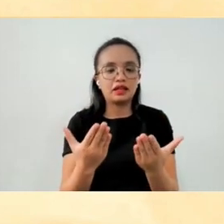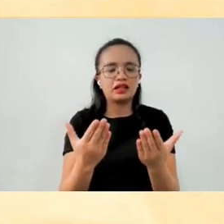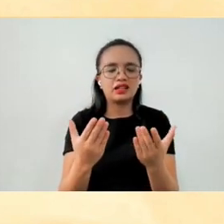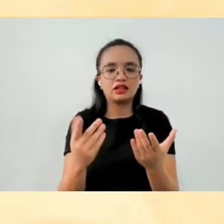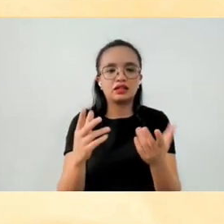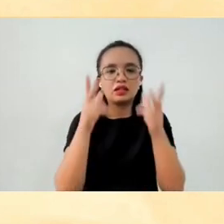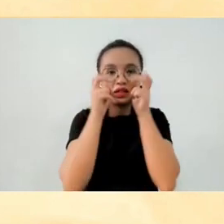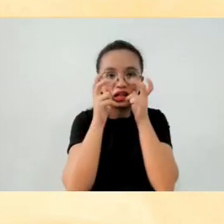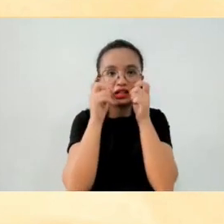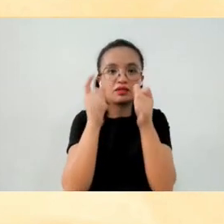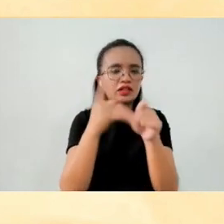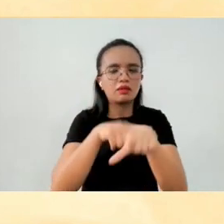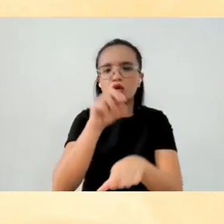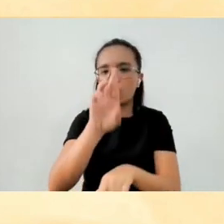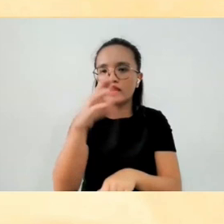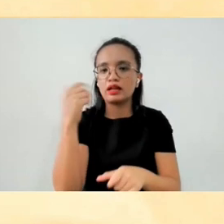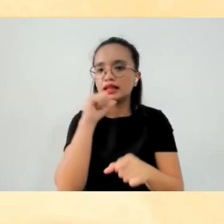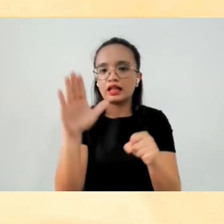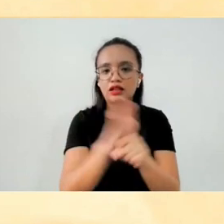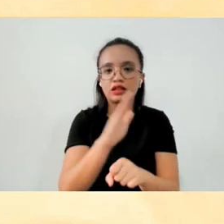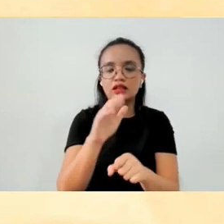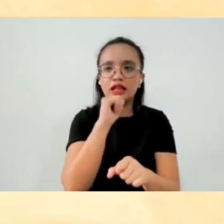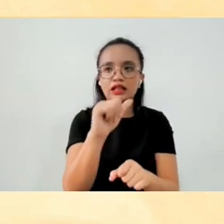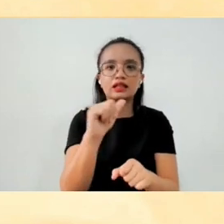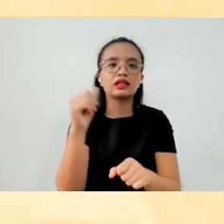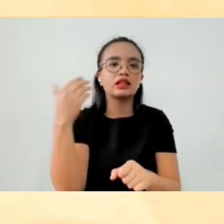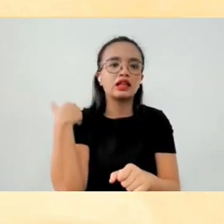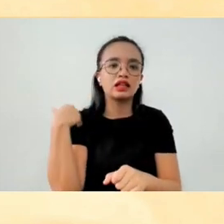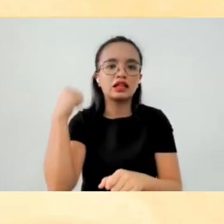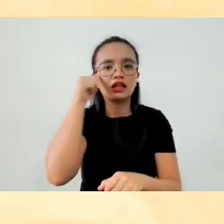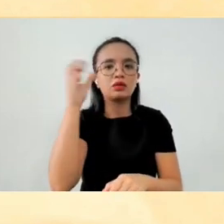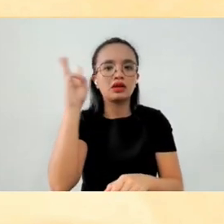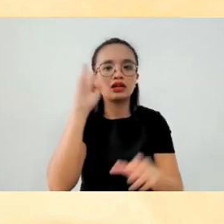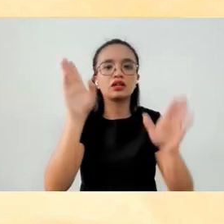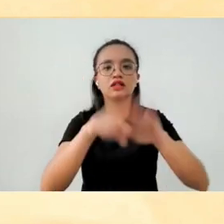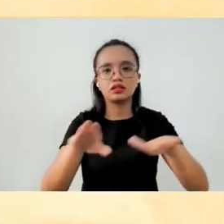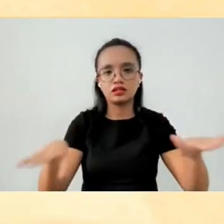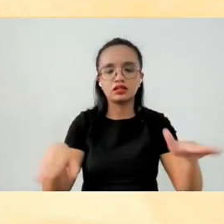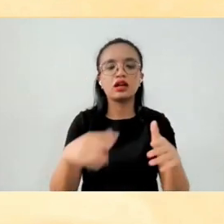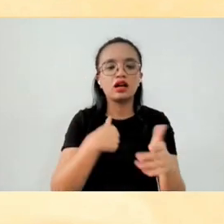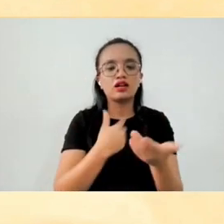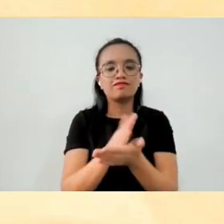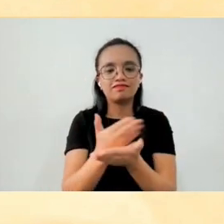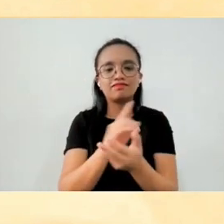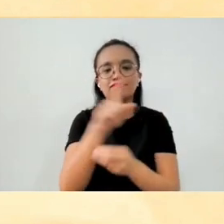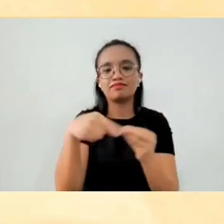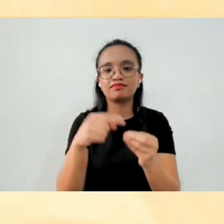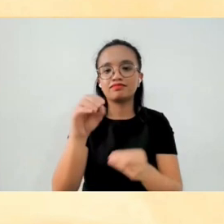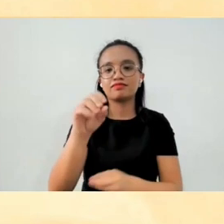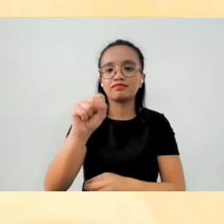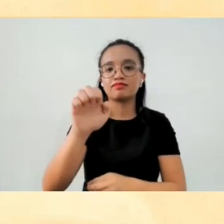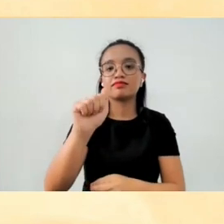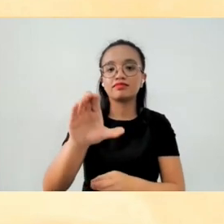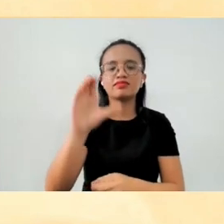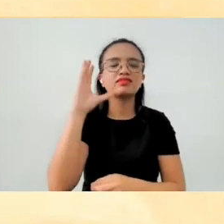we're not fully aware of the experiences of the children. And then I shared about the OSAEC